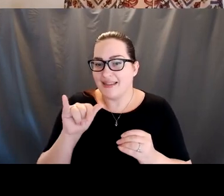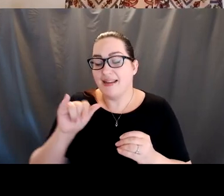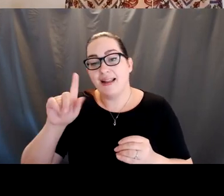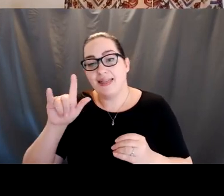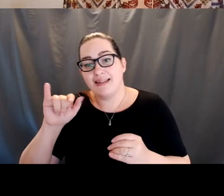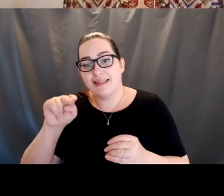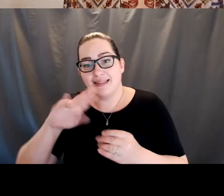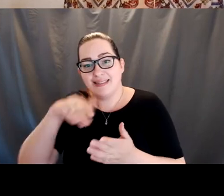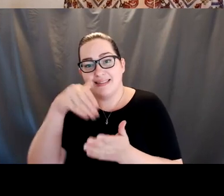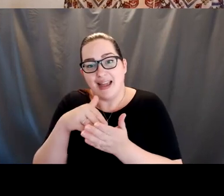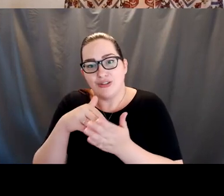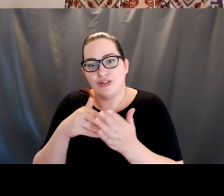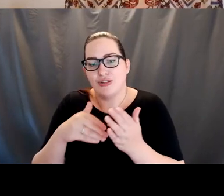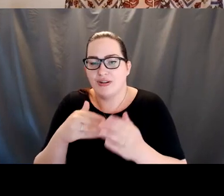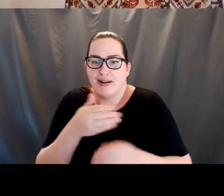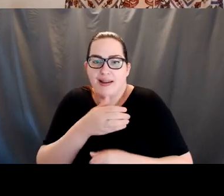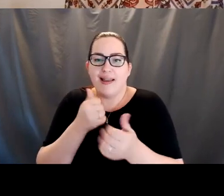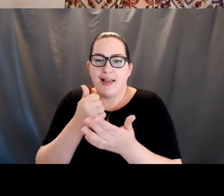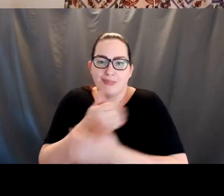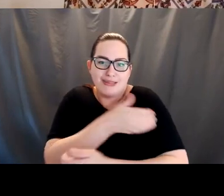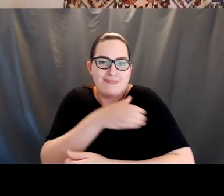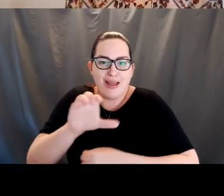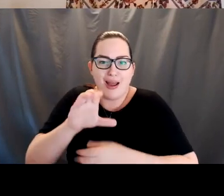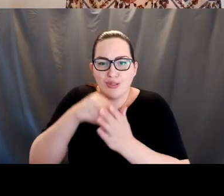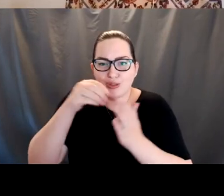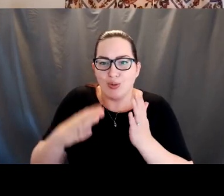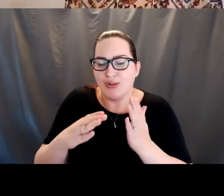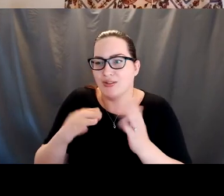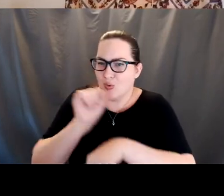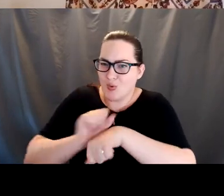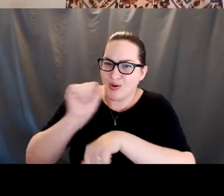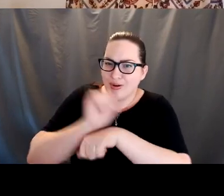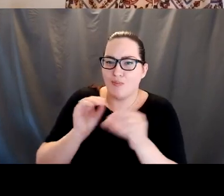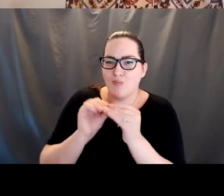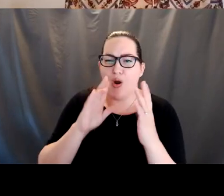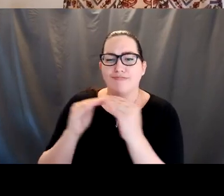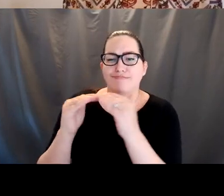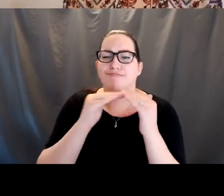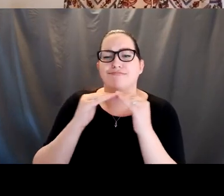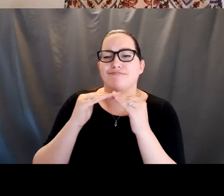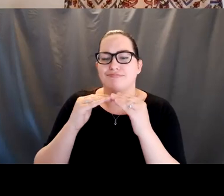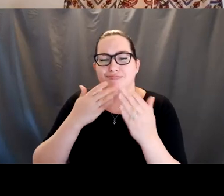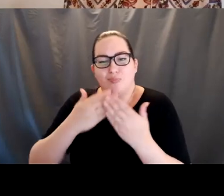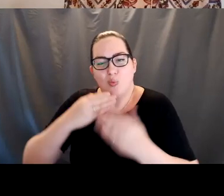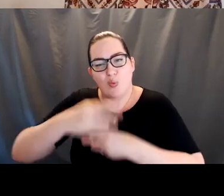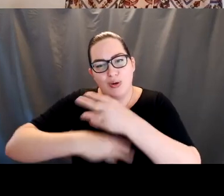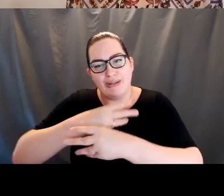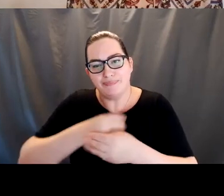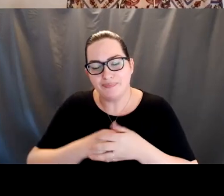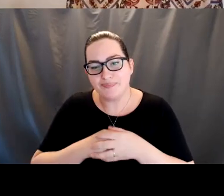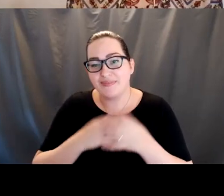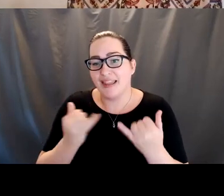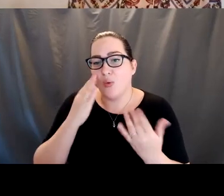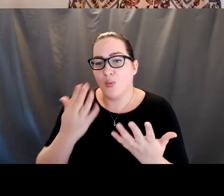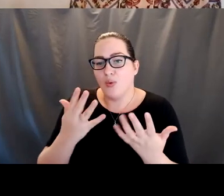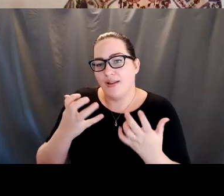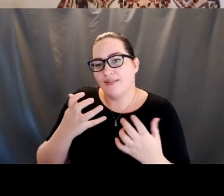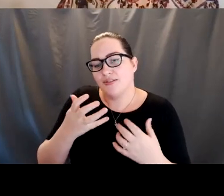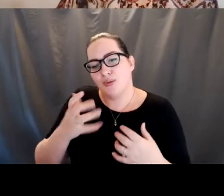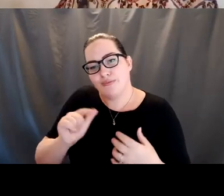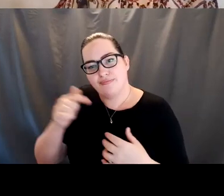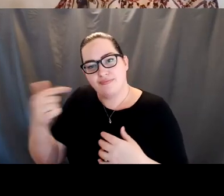for a just and equitable world. With that, I'm going to hand it over to Dr. Eric Bishop, our college superintendent president,